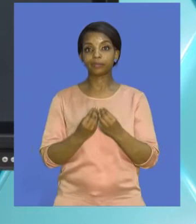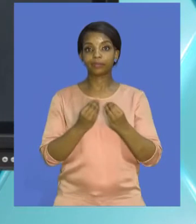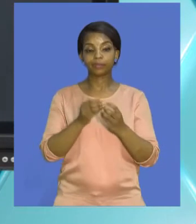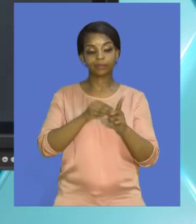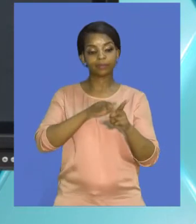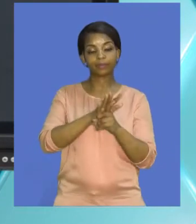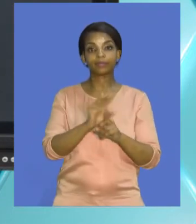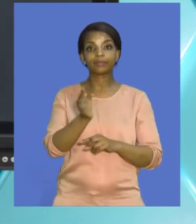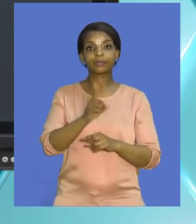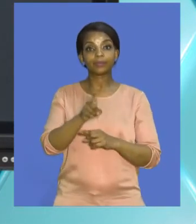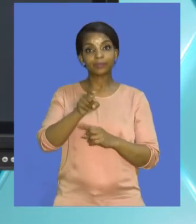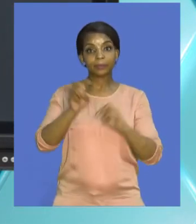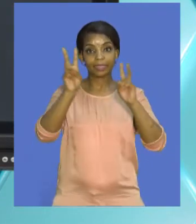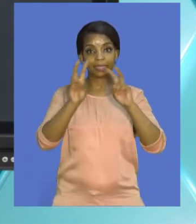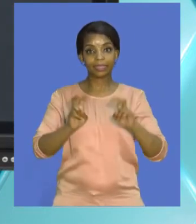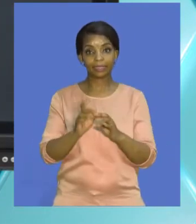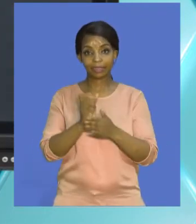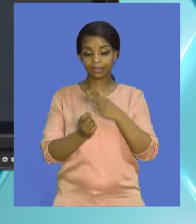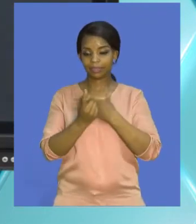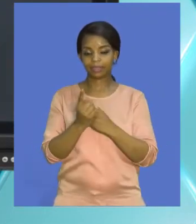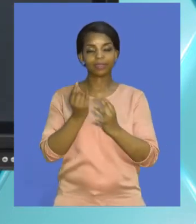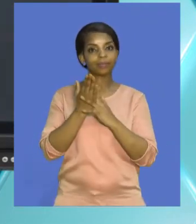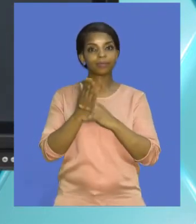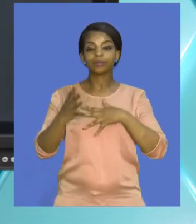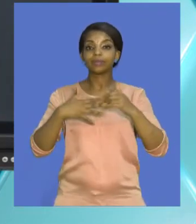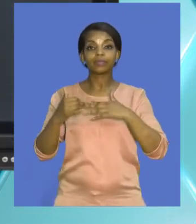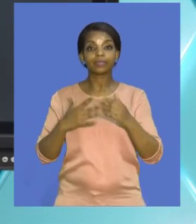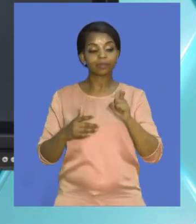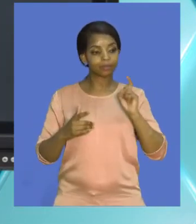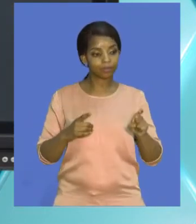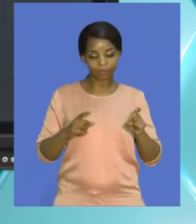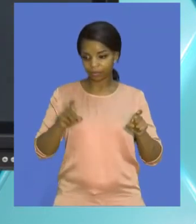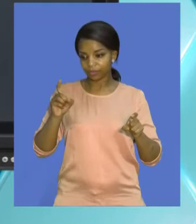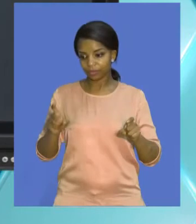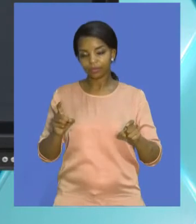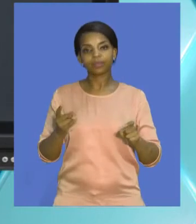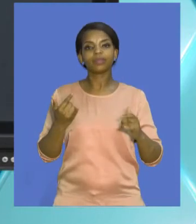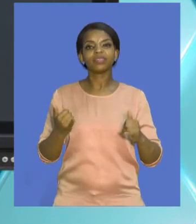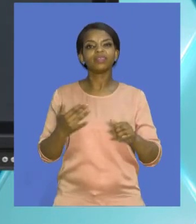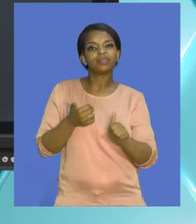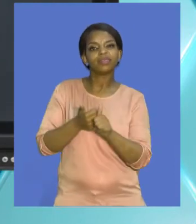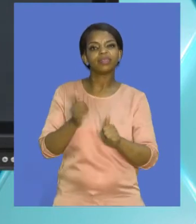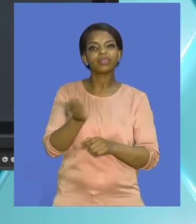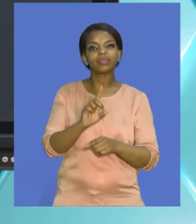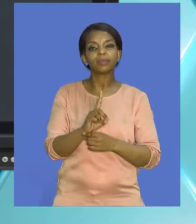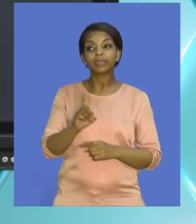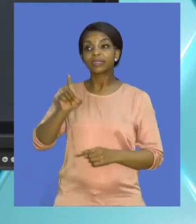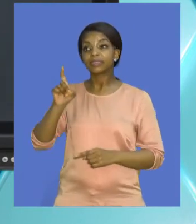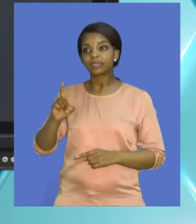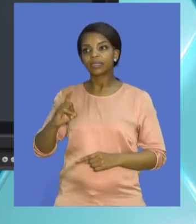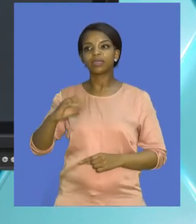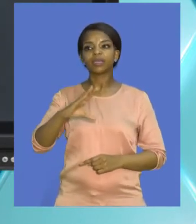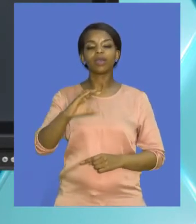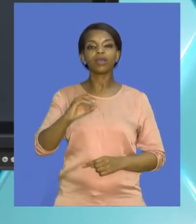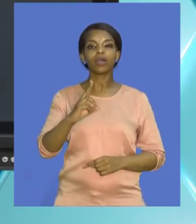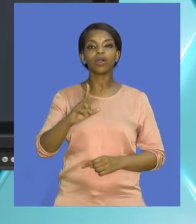2 point charges. This is with respect to the Coulombs law, as you'd know it. Now we have managed to look at how,